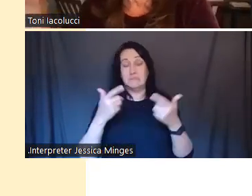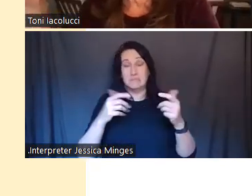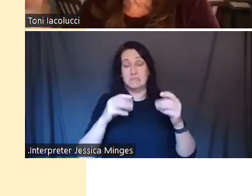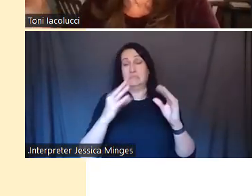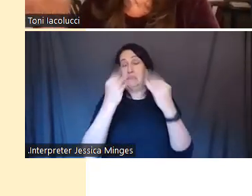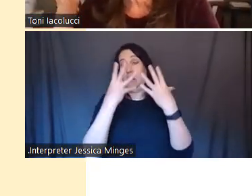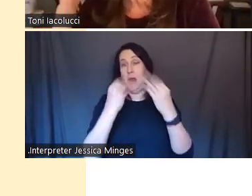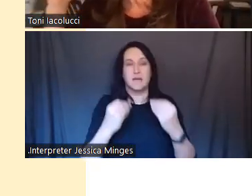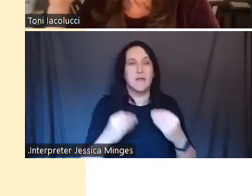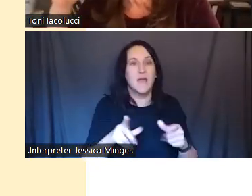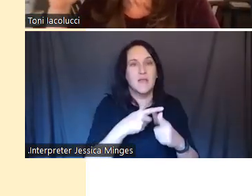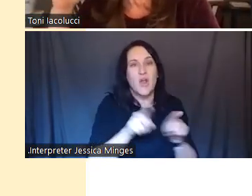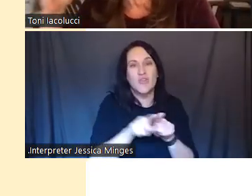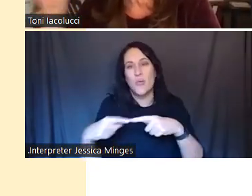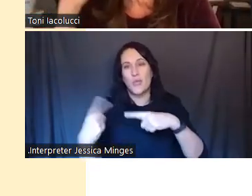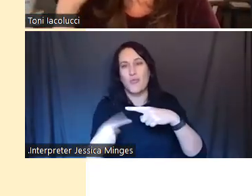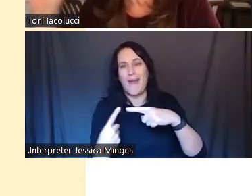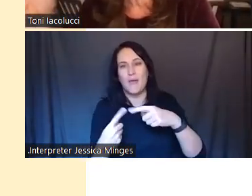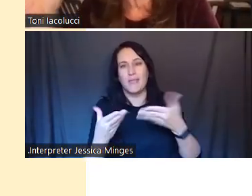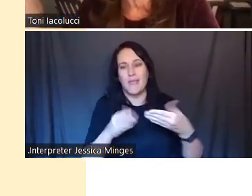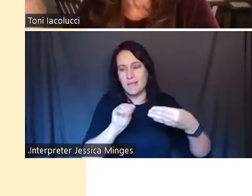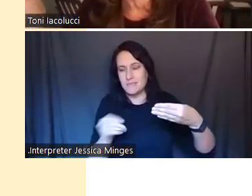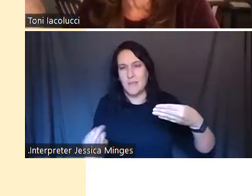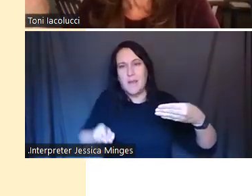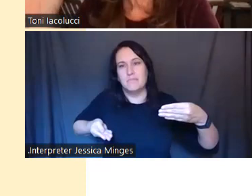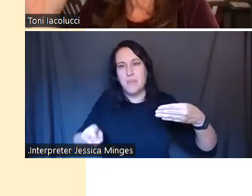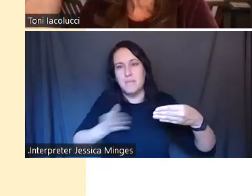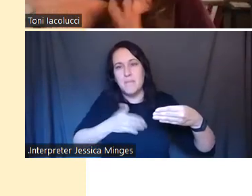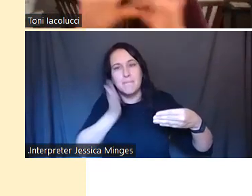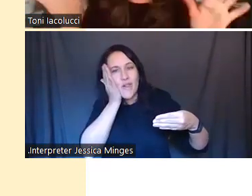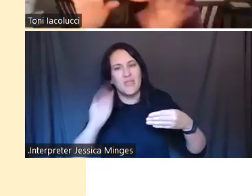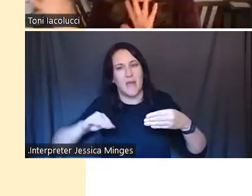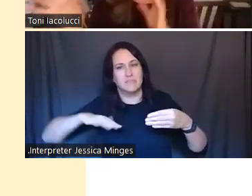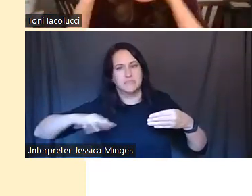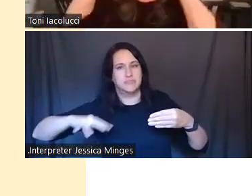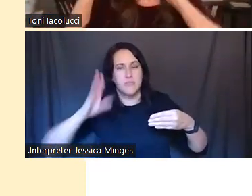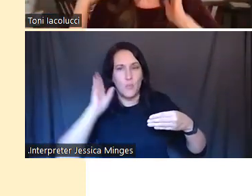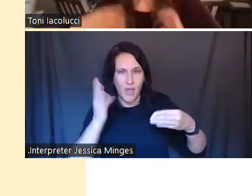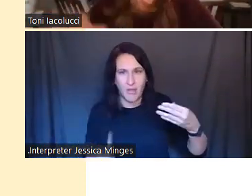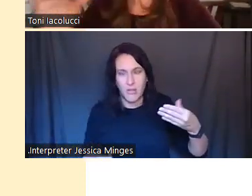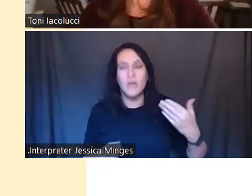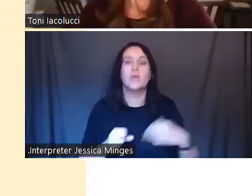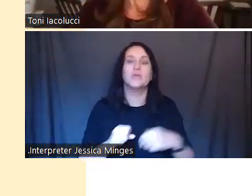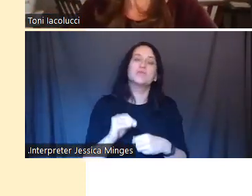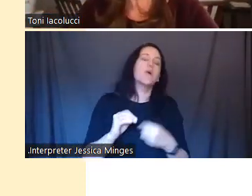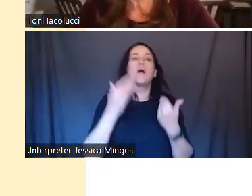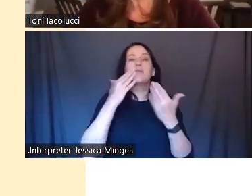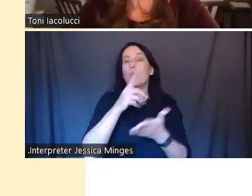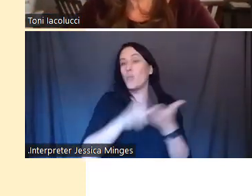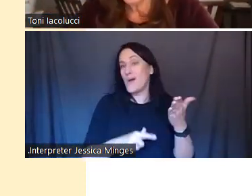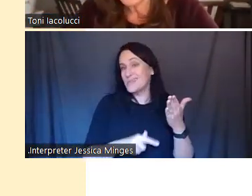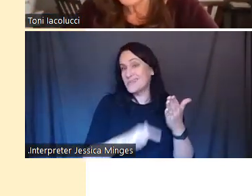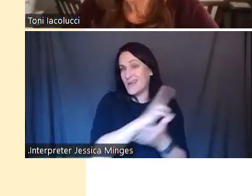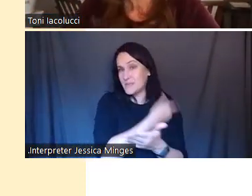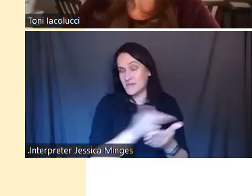is vibrator, and I put it under my pillow, and that also goes off. So again, I'm not sure, what the facilities are like where